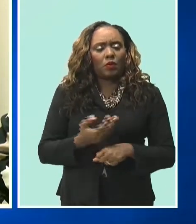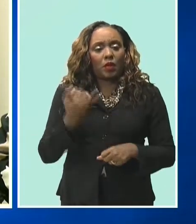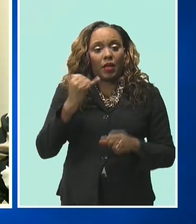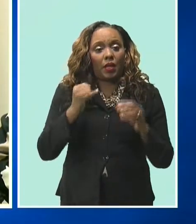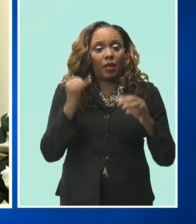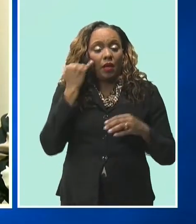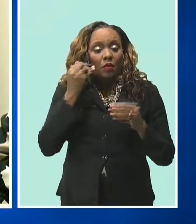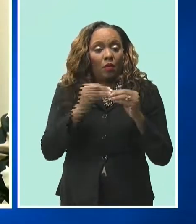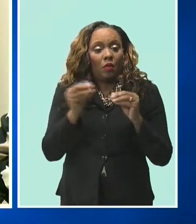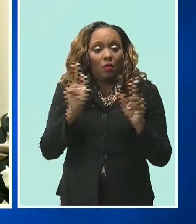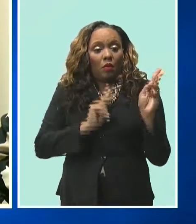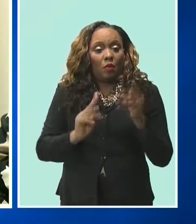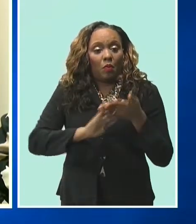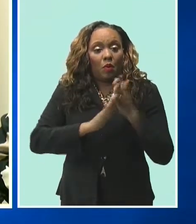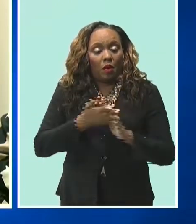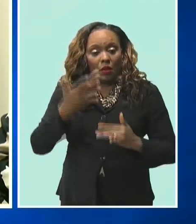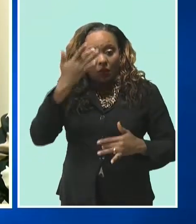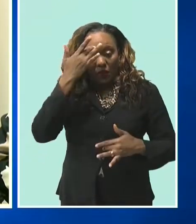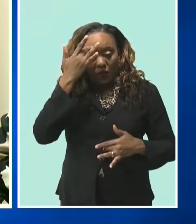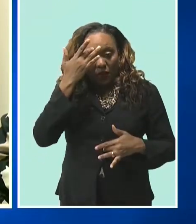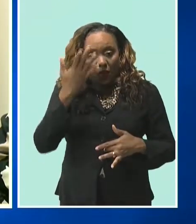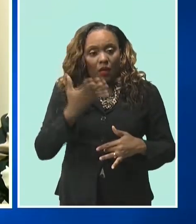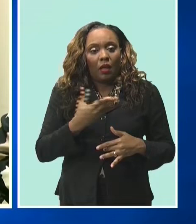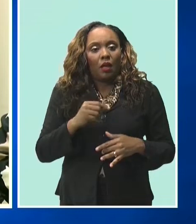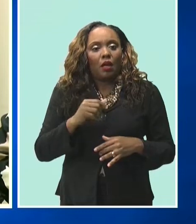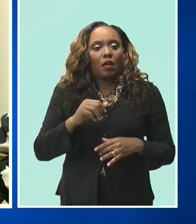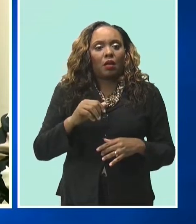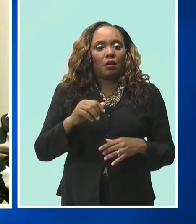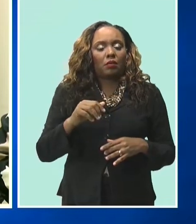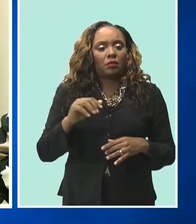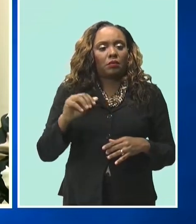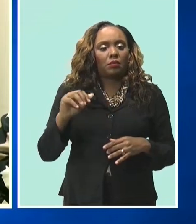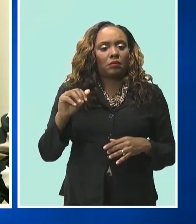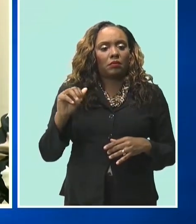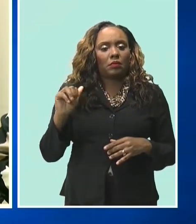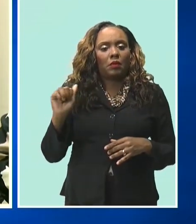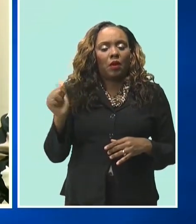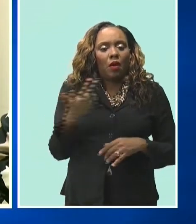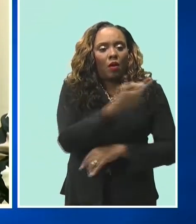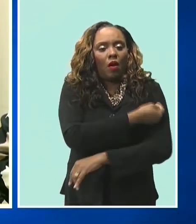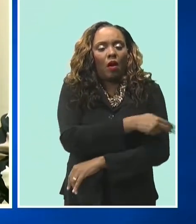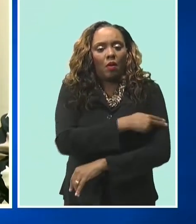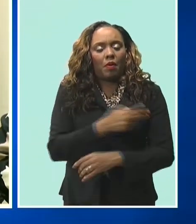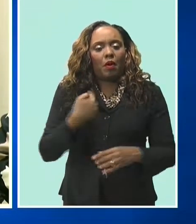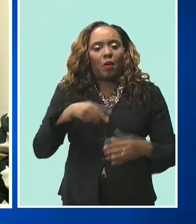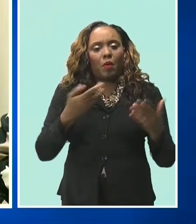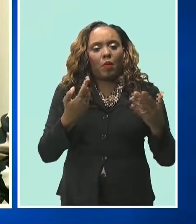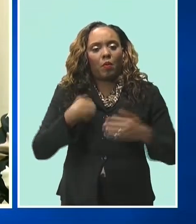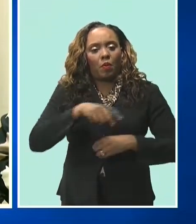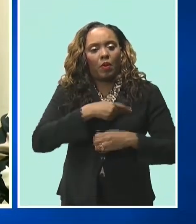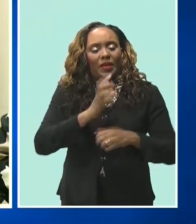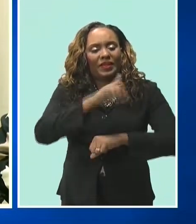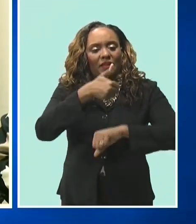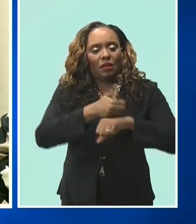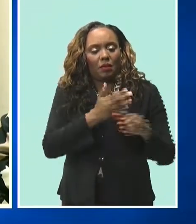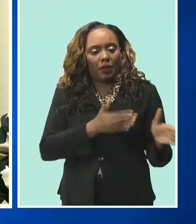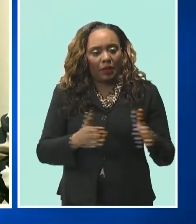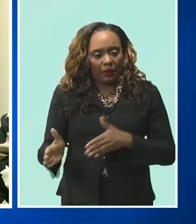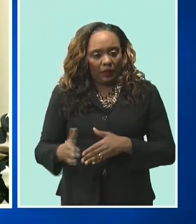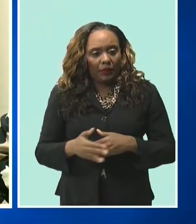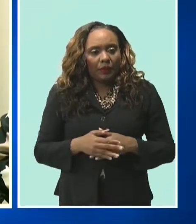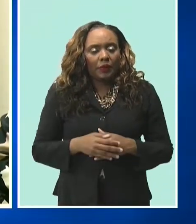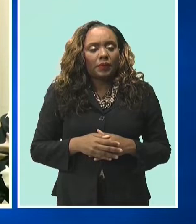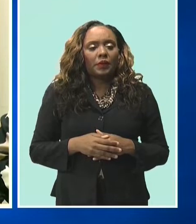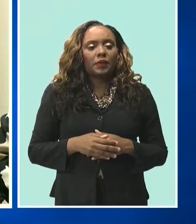the retrofitting of isolation facilities in each of the island's public hospitals. On the readiness of the